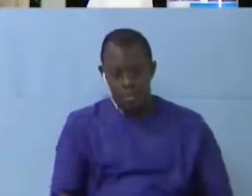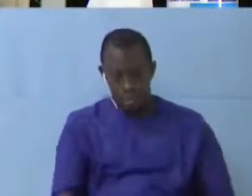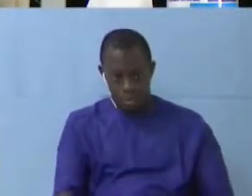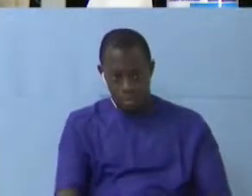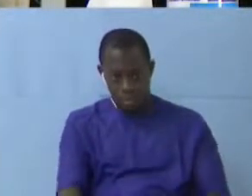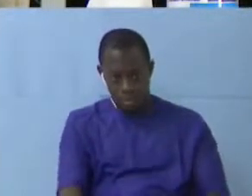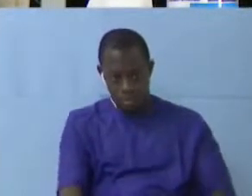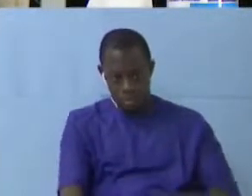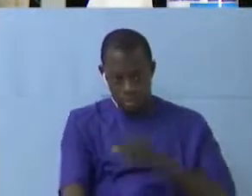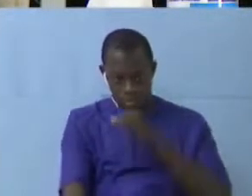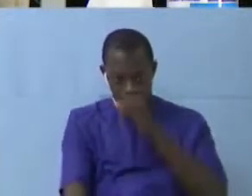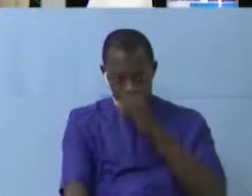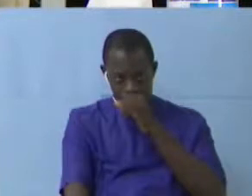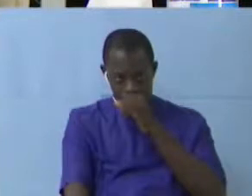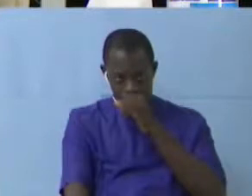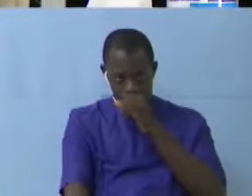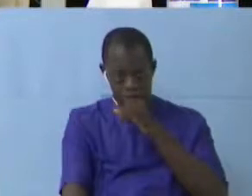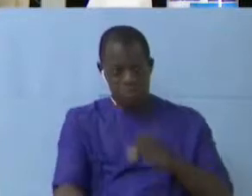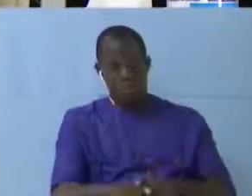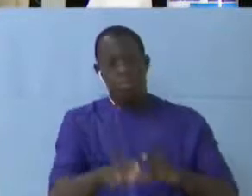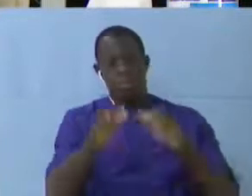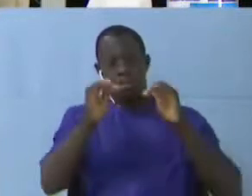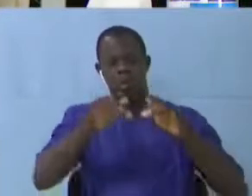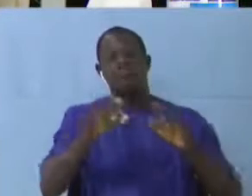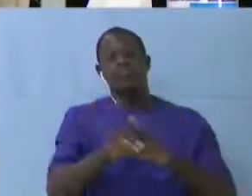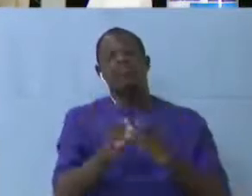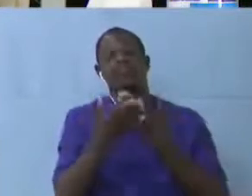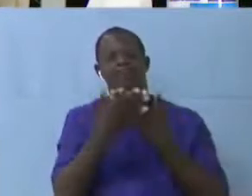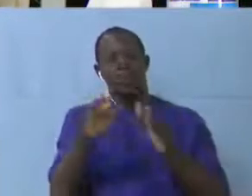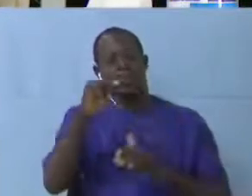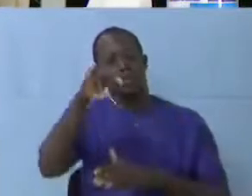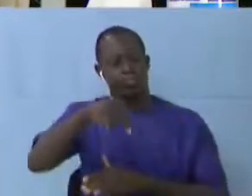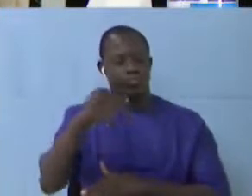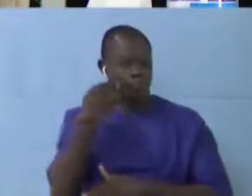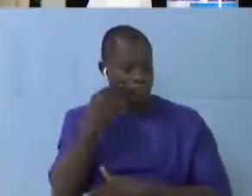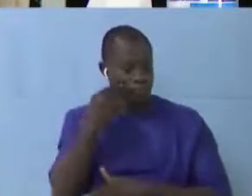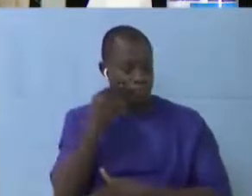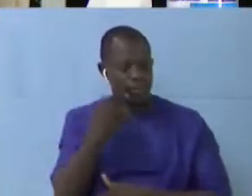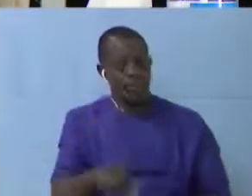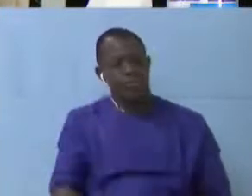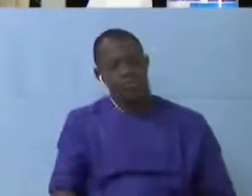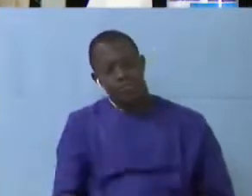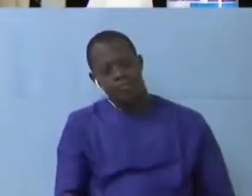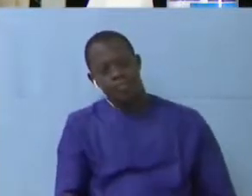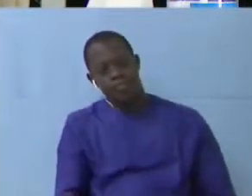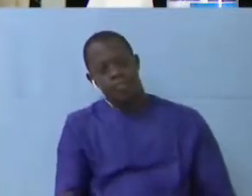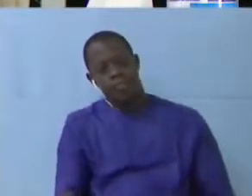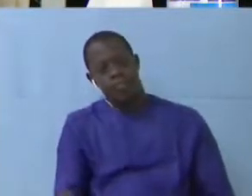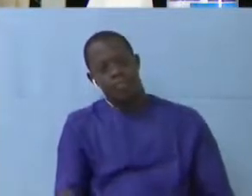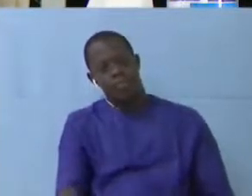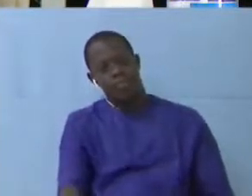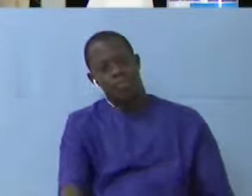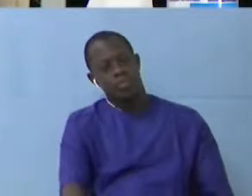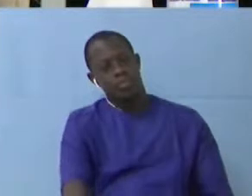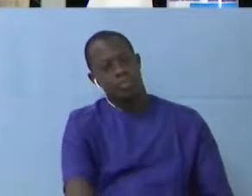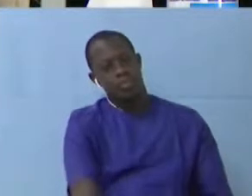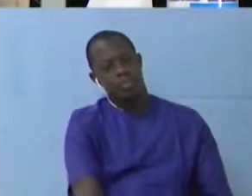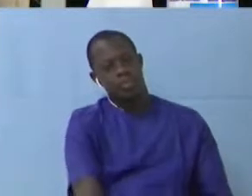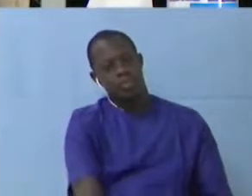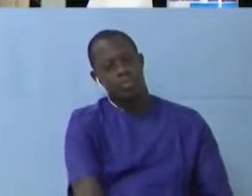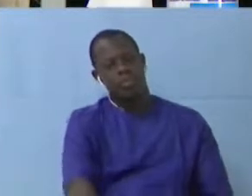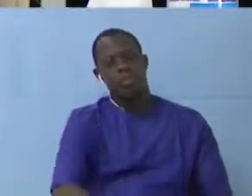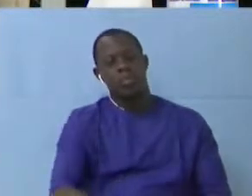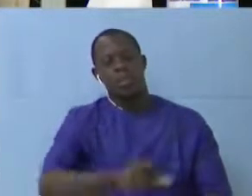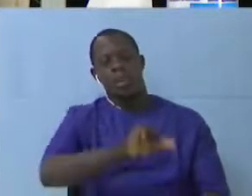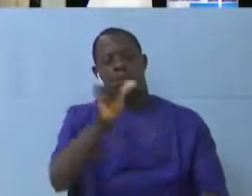will end our proceedings here for today. fii la ñoo emale nag suñ jotaay pencum TRRC pour tey. And we